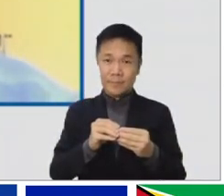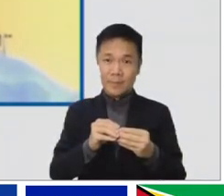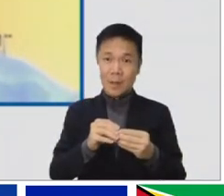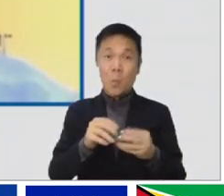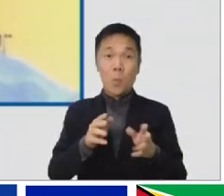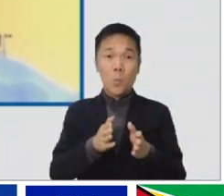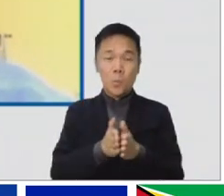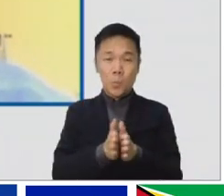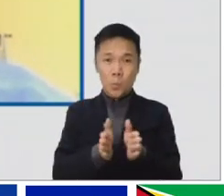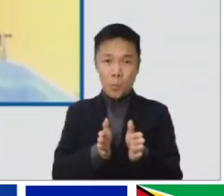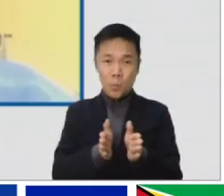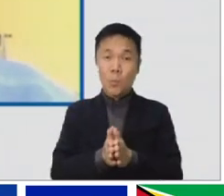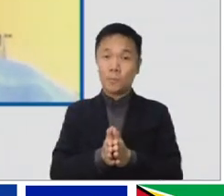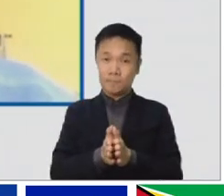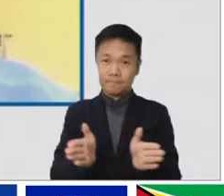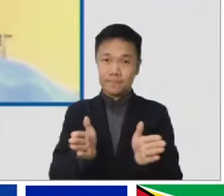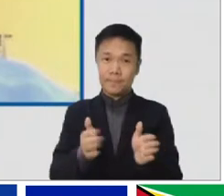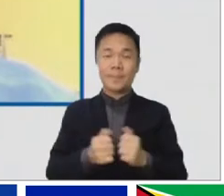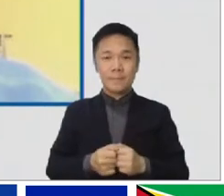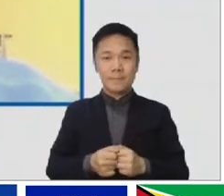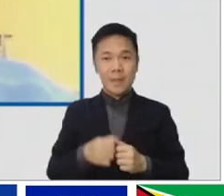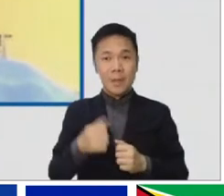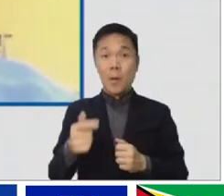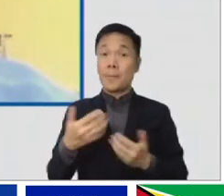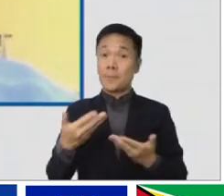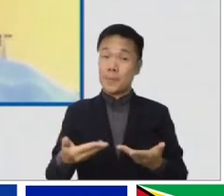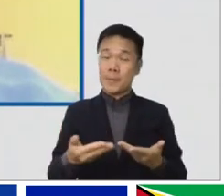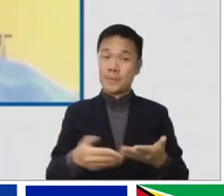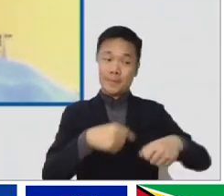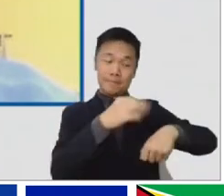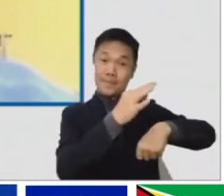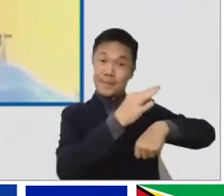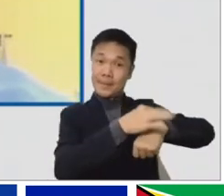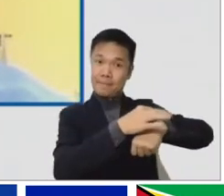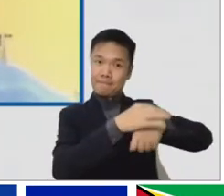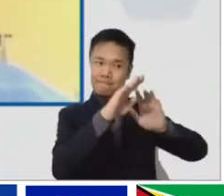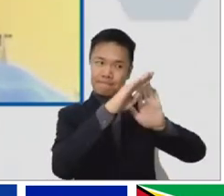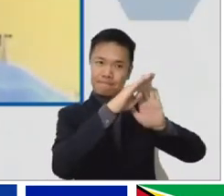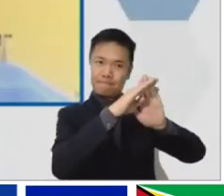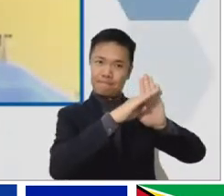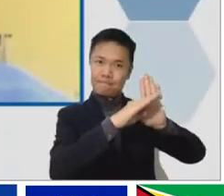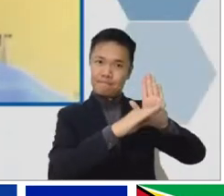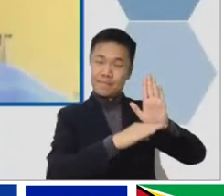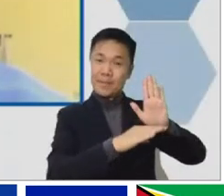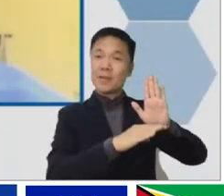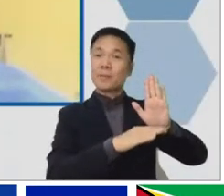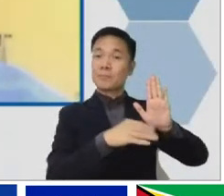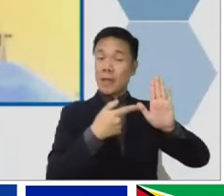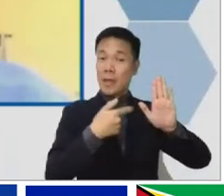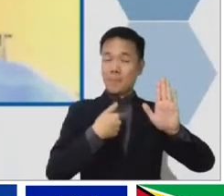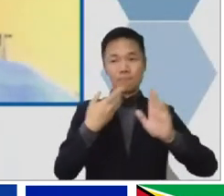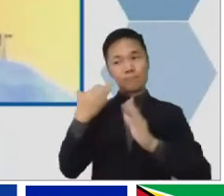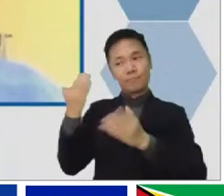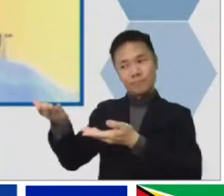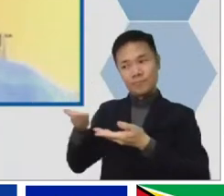of our session. When I finalize, I will pass the word to Dr. Ciro